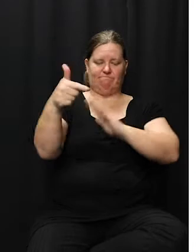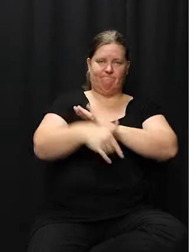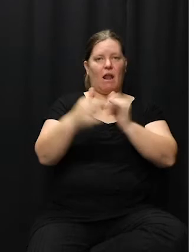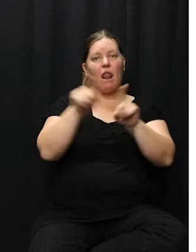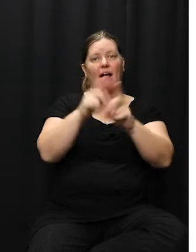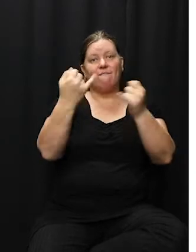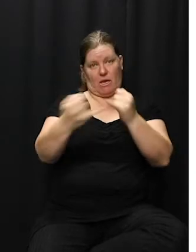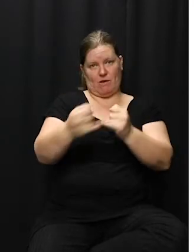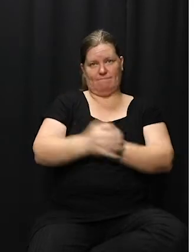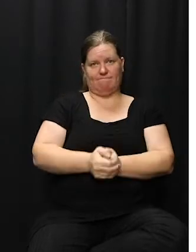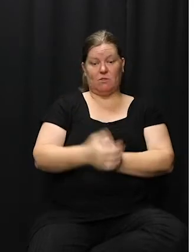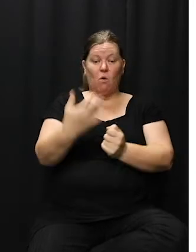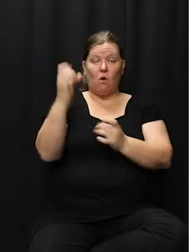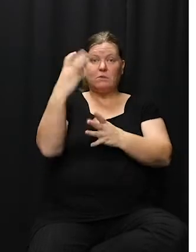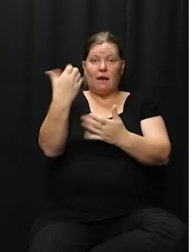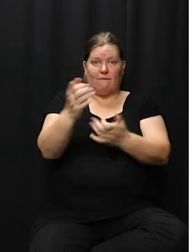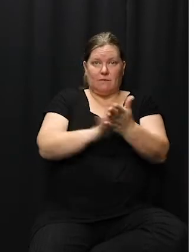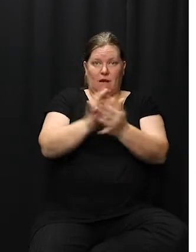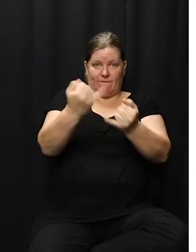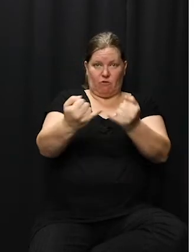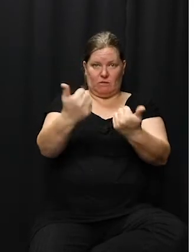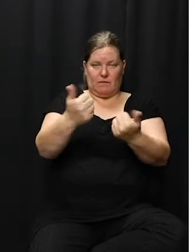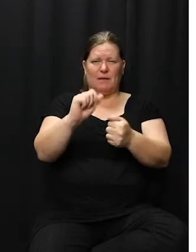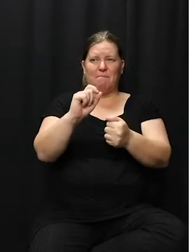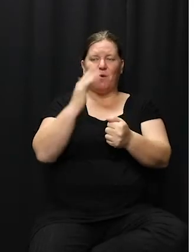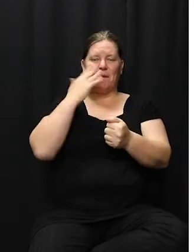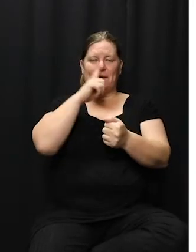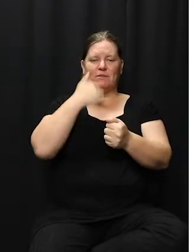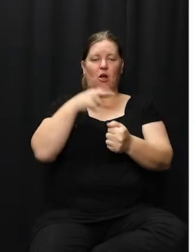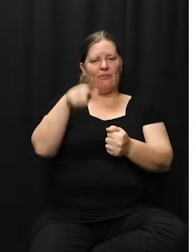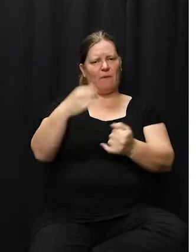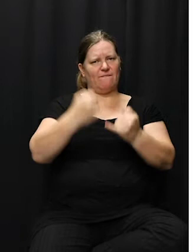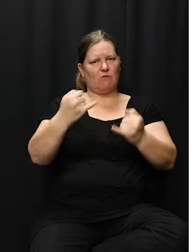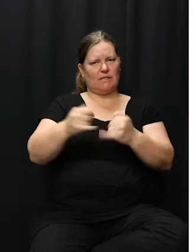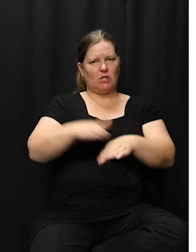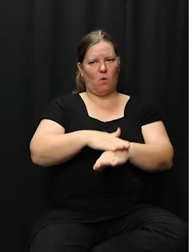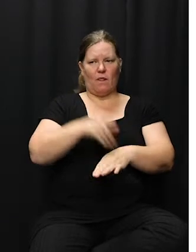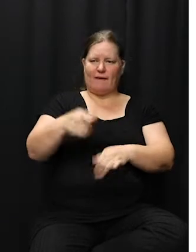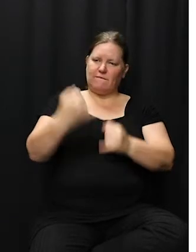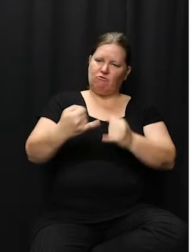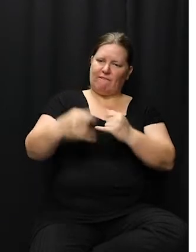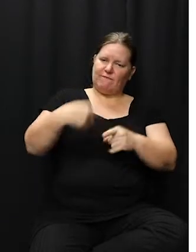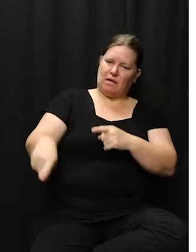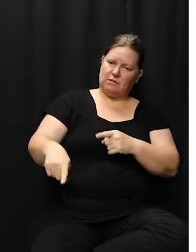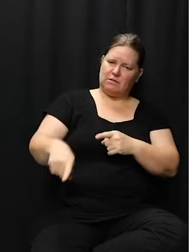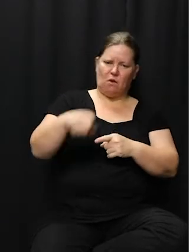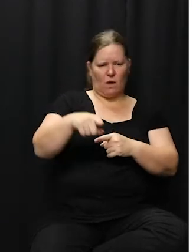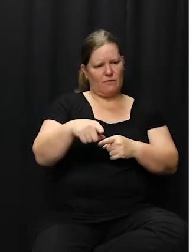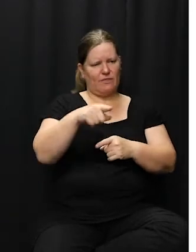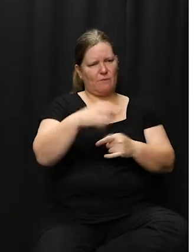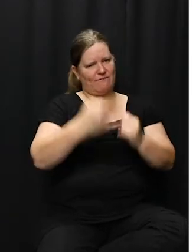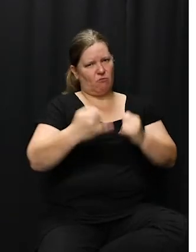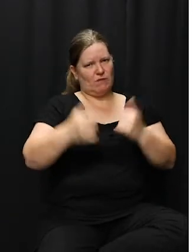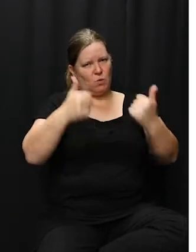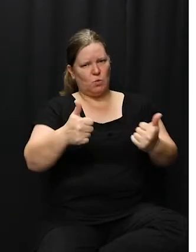So intensity, it really just means very. Auslan has a sign very, but people, if you see someone sounding very,